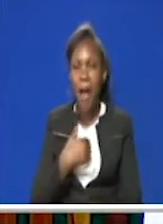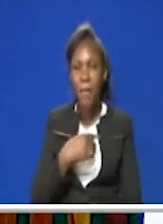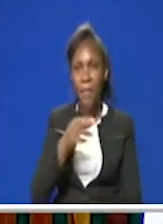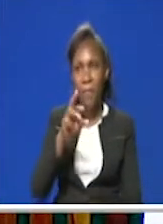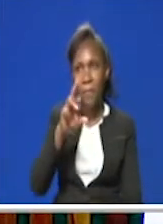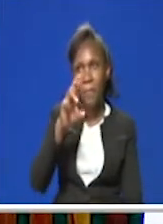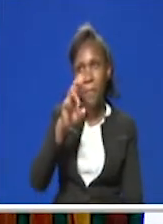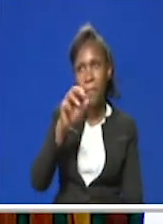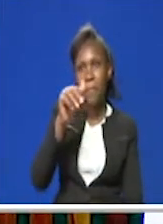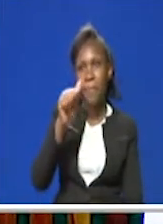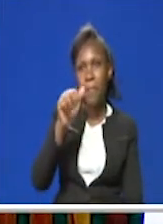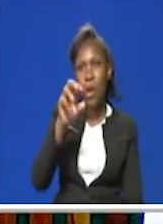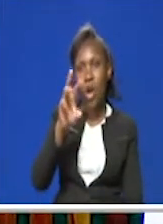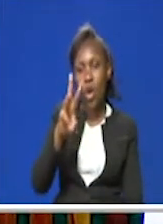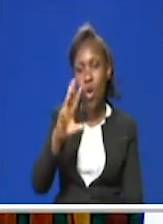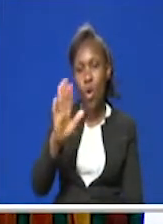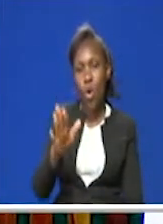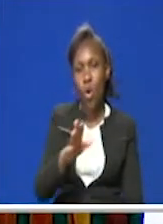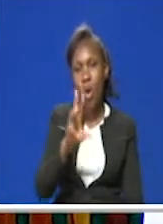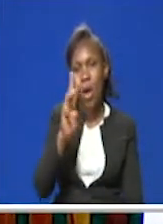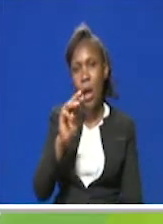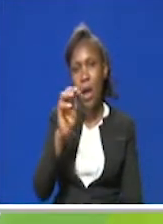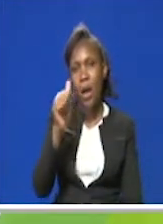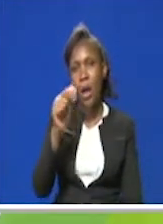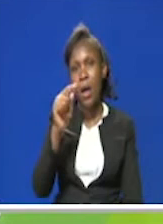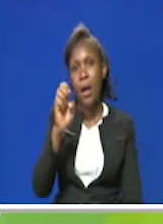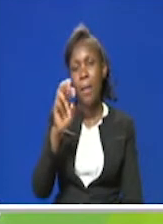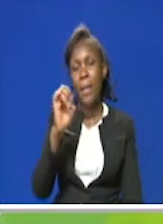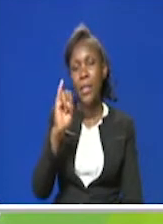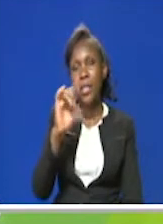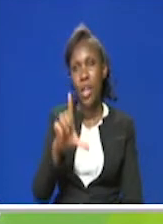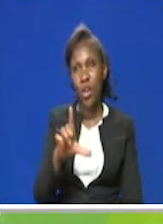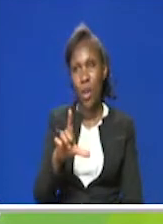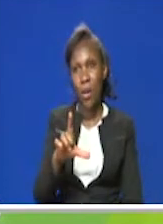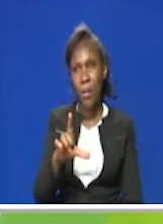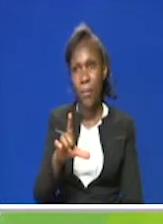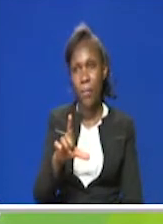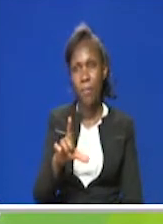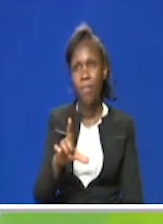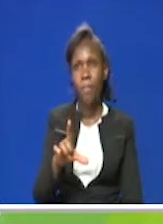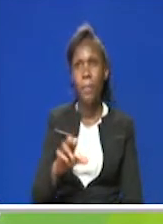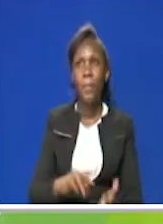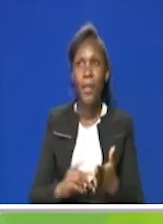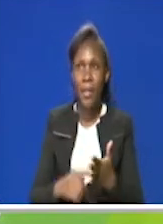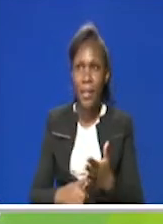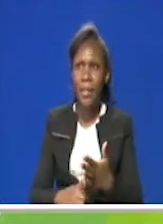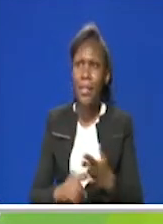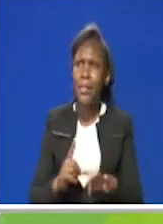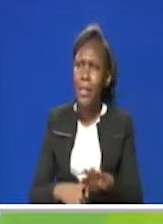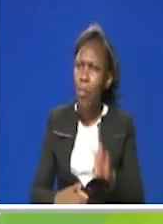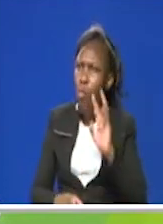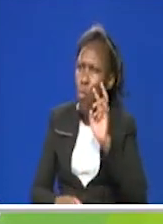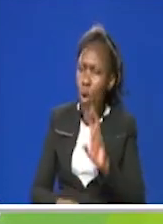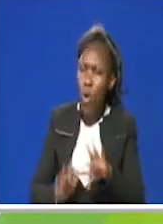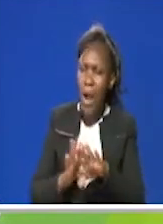materials. So going back to the cell physiology definition, the study of the functions of the cell